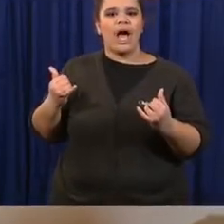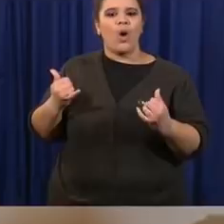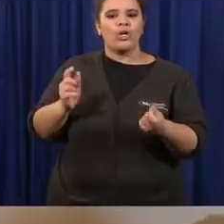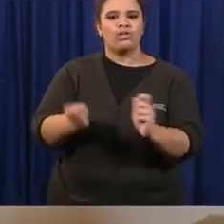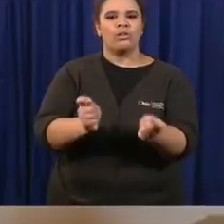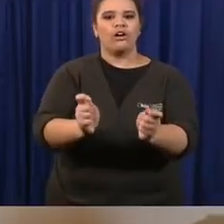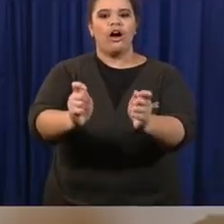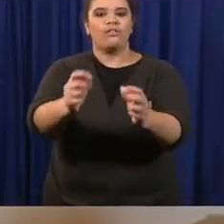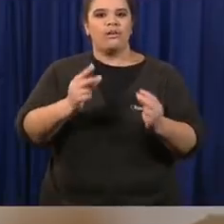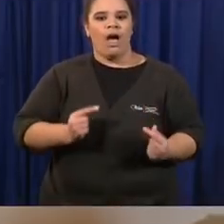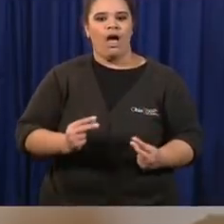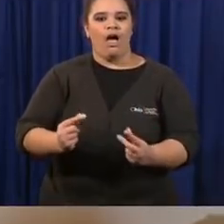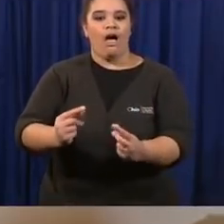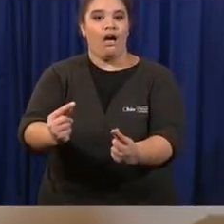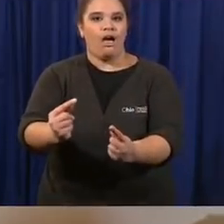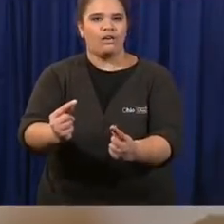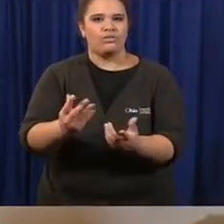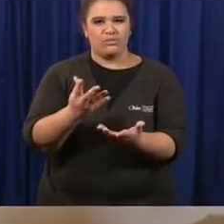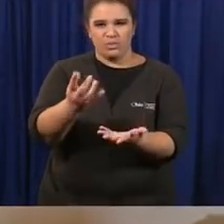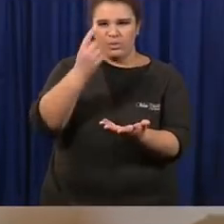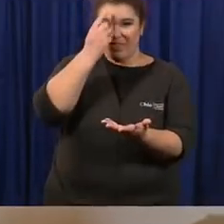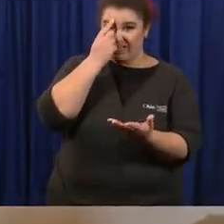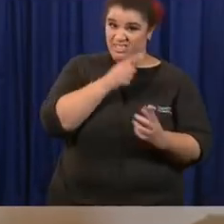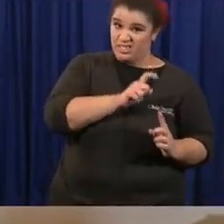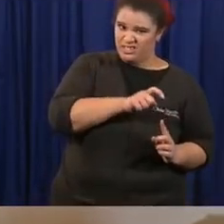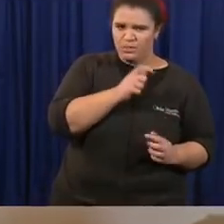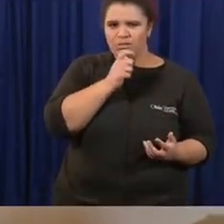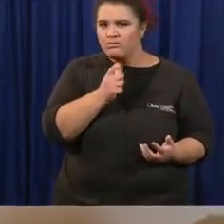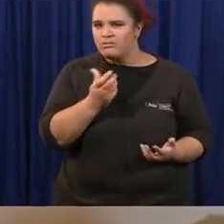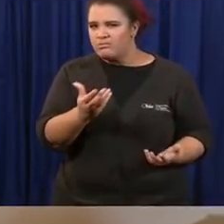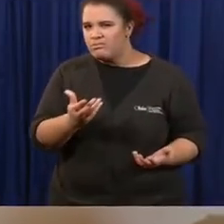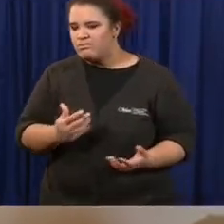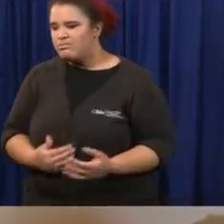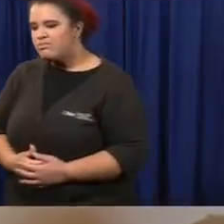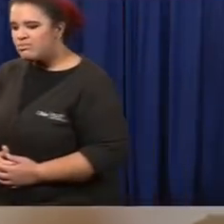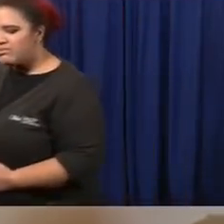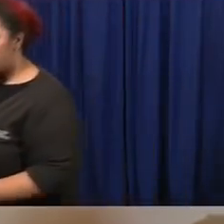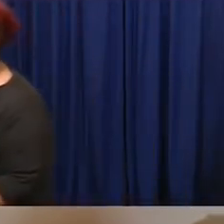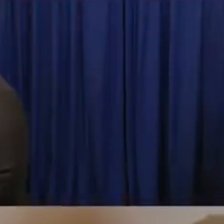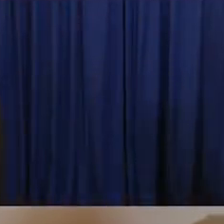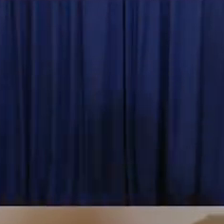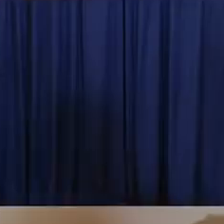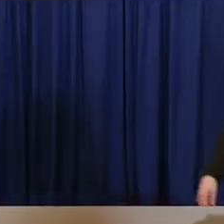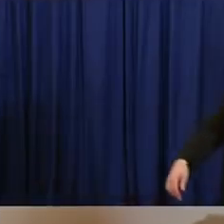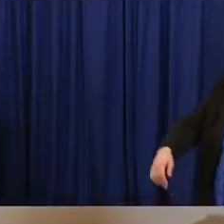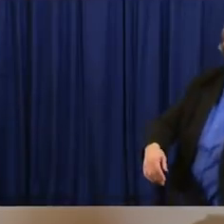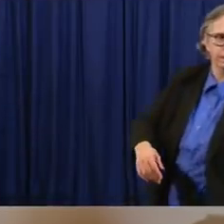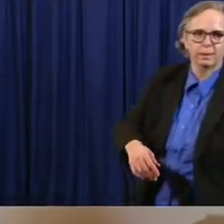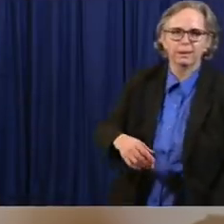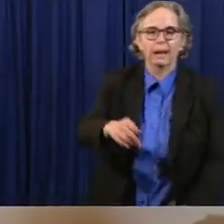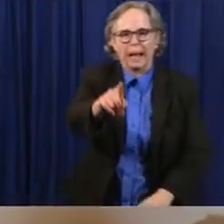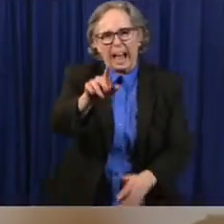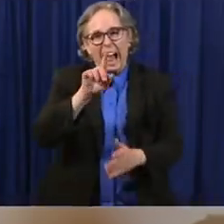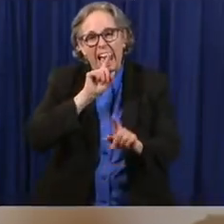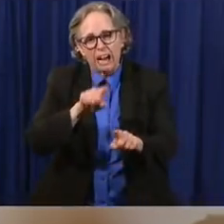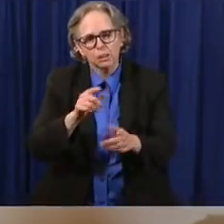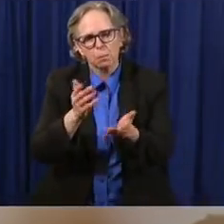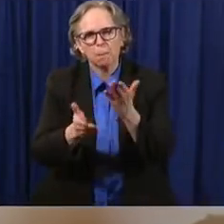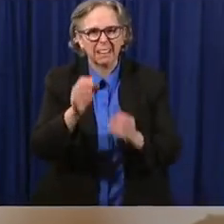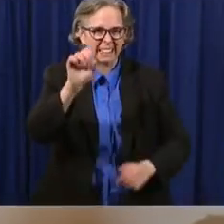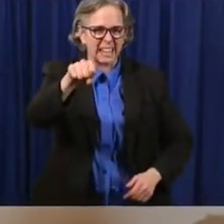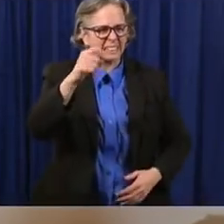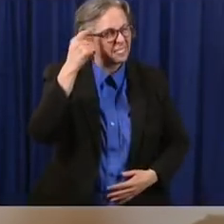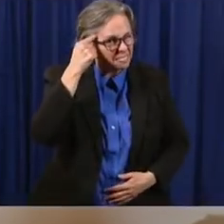yes. But I think it's always a balance. And it's all, you